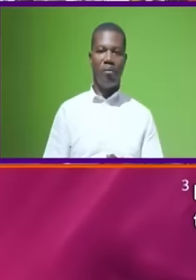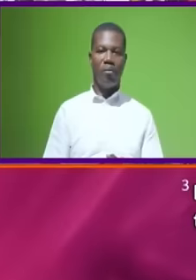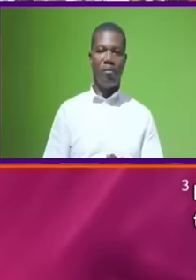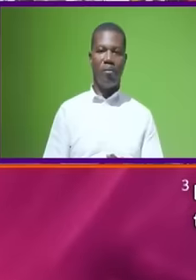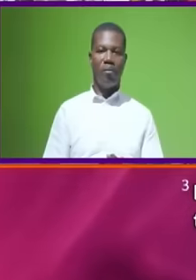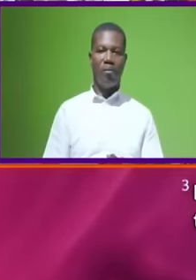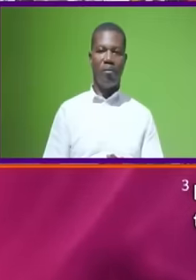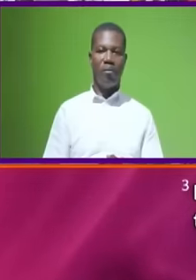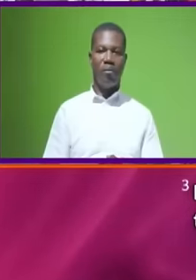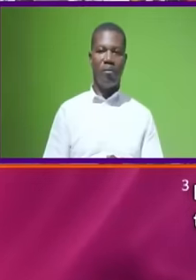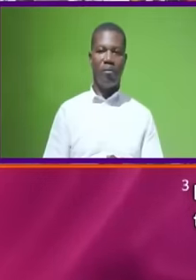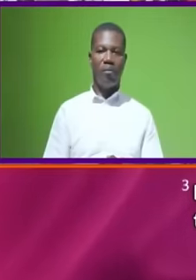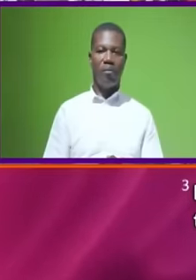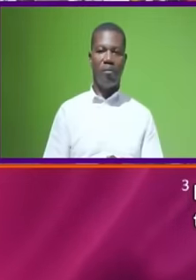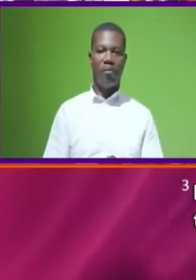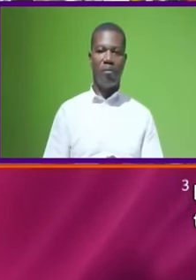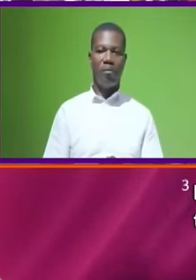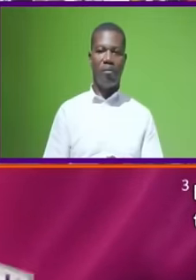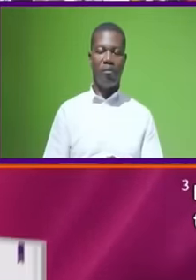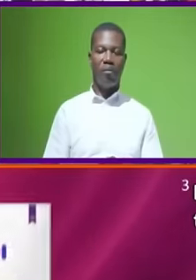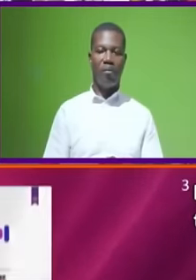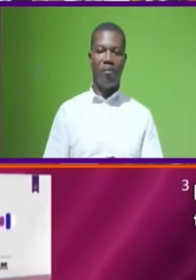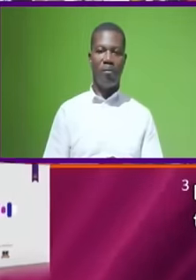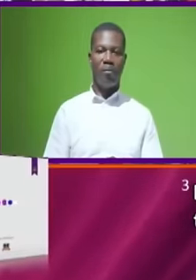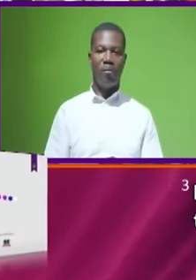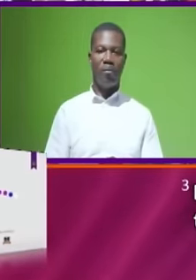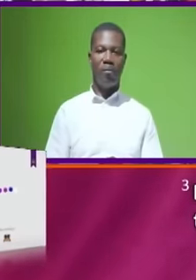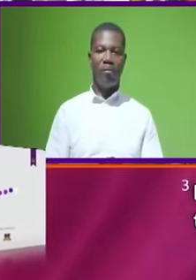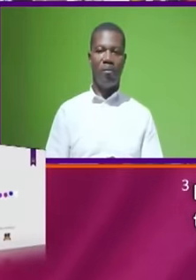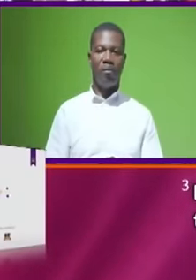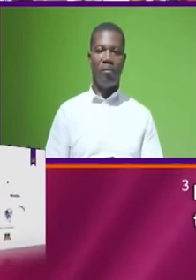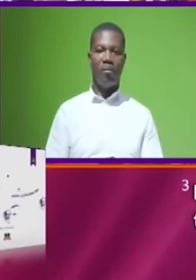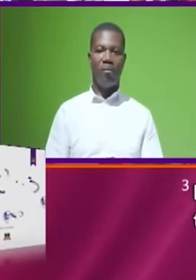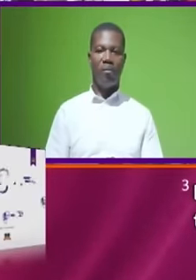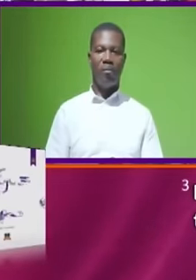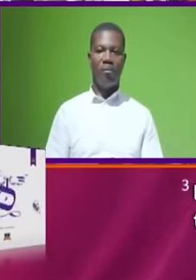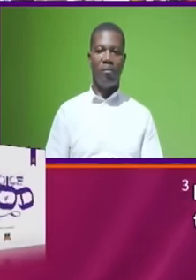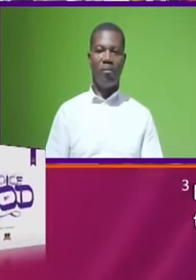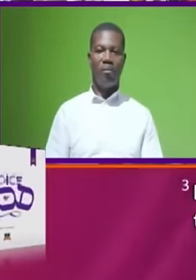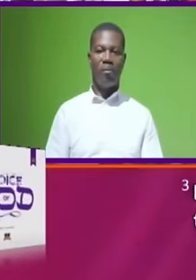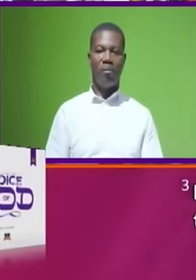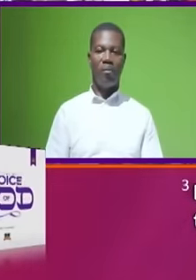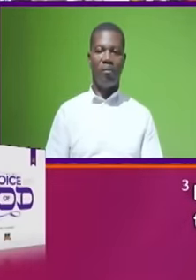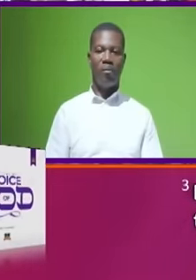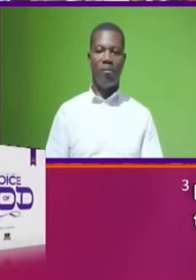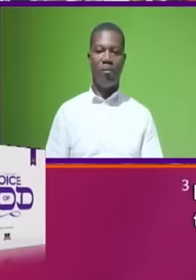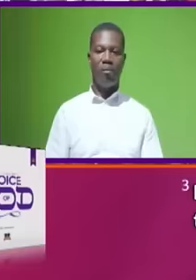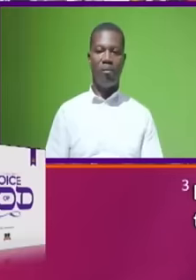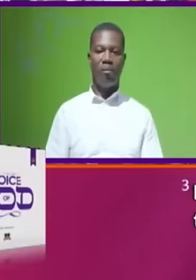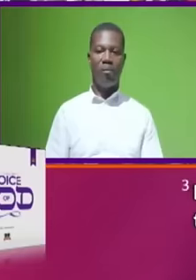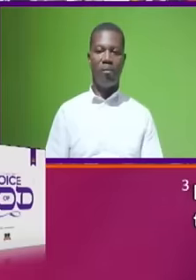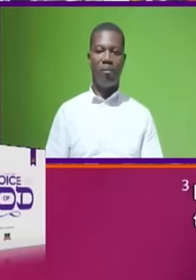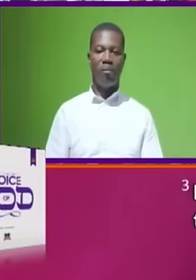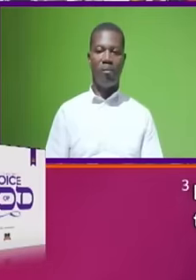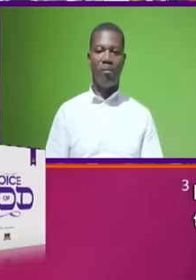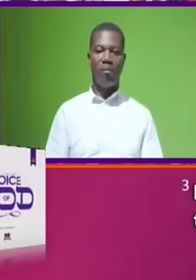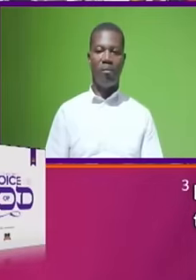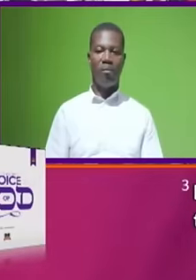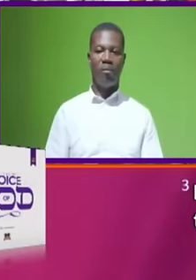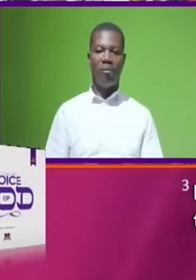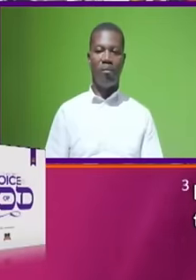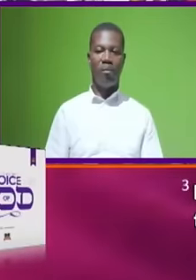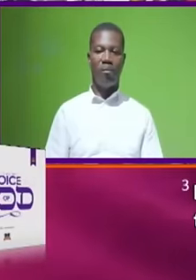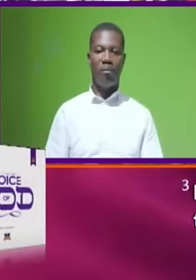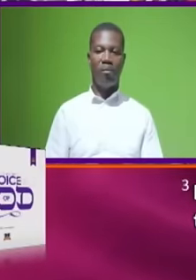your heart, that is what we mean by Satan here. Why should it be in your heart? Because you have seen money. Aha. Say